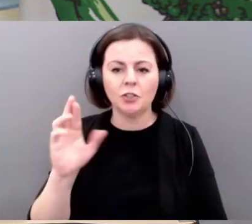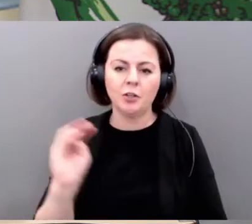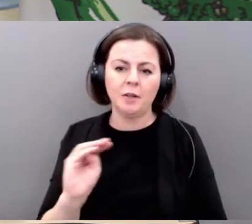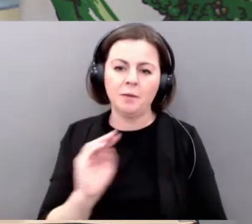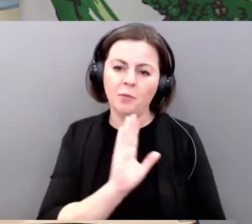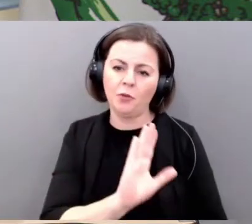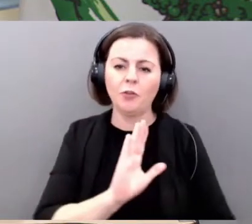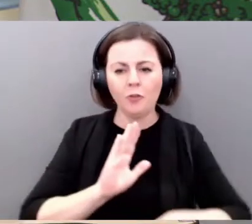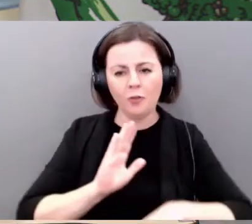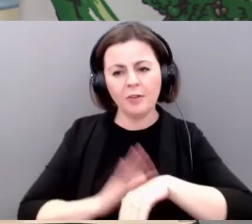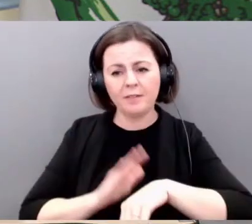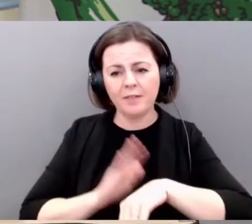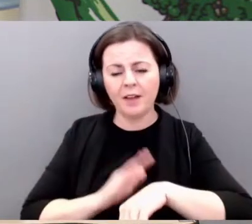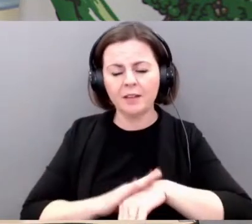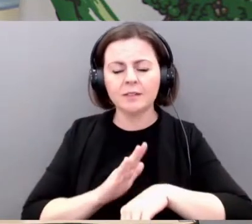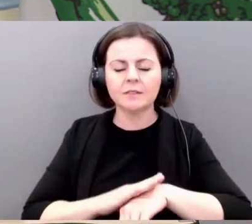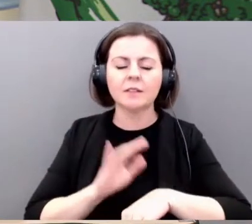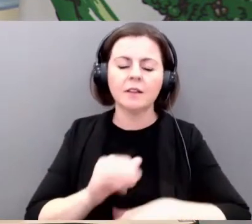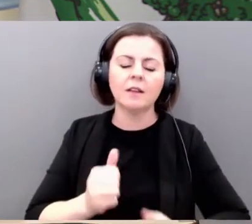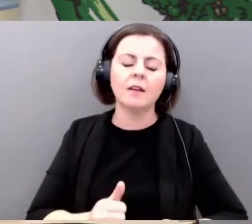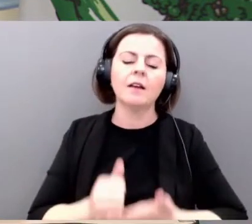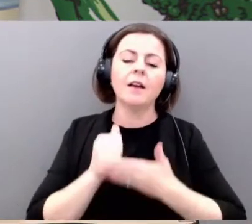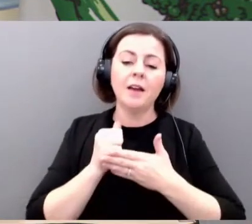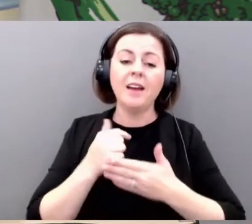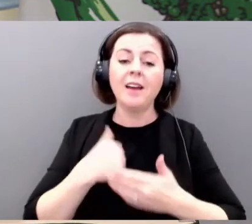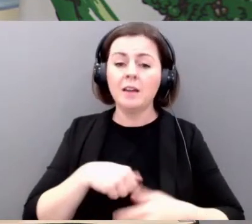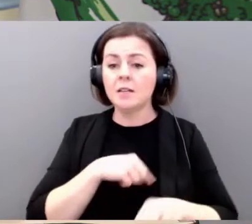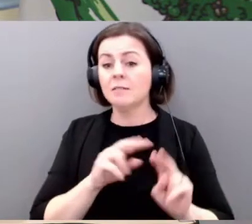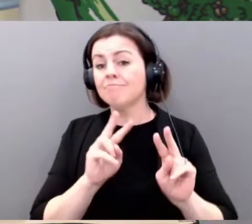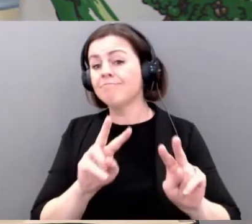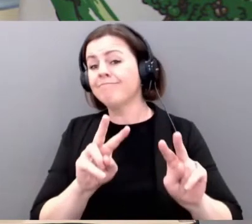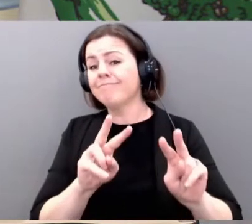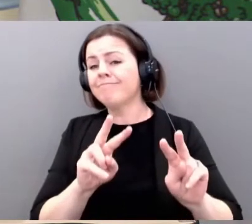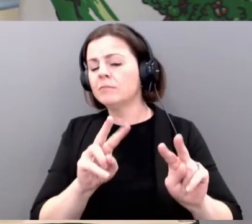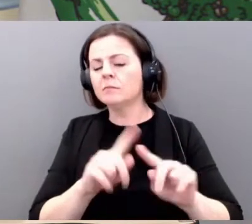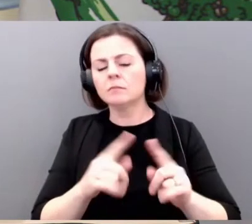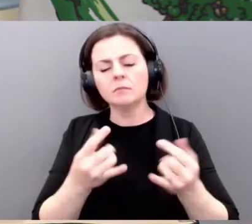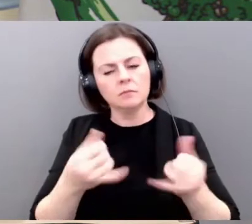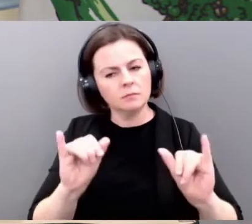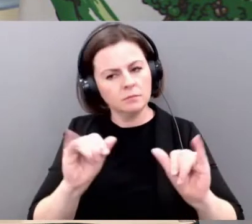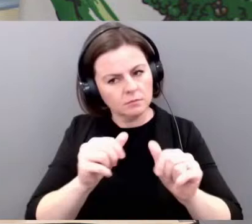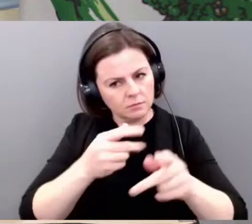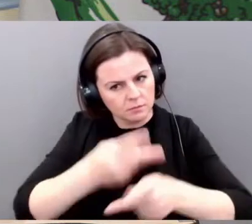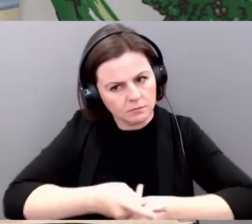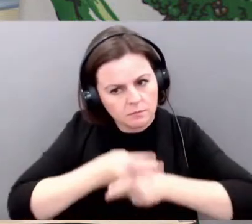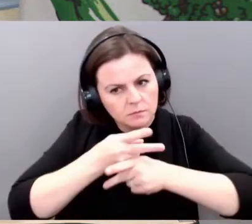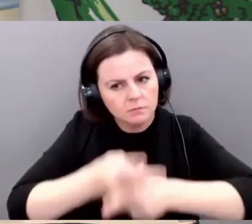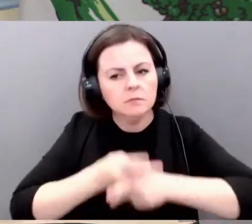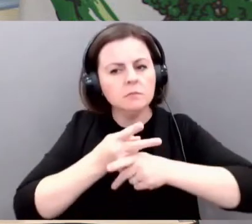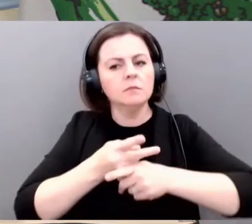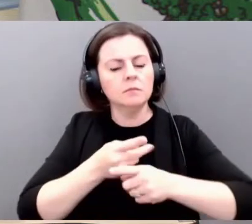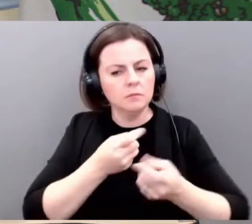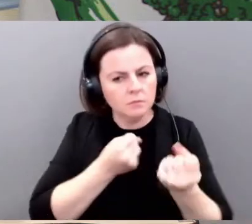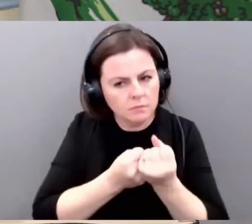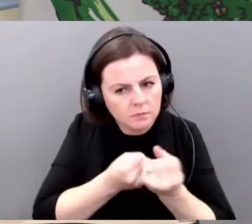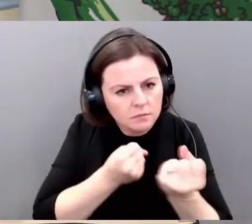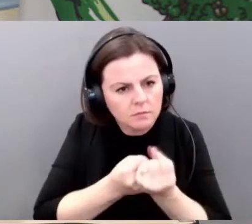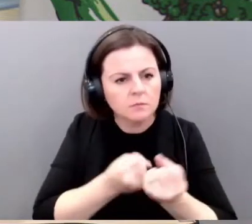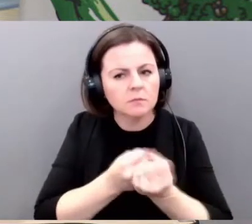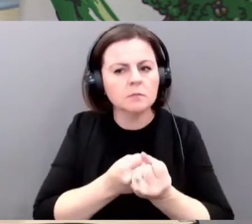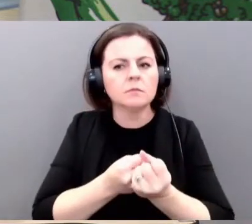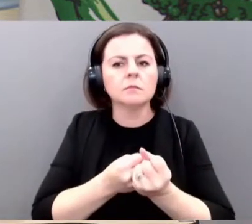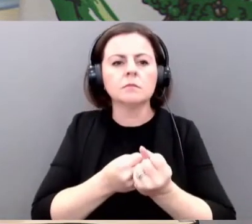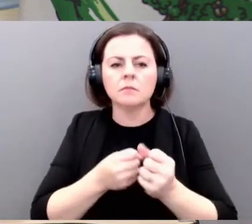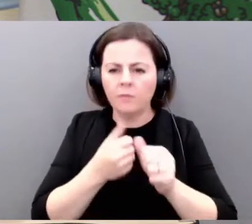But even though we can see that light, let's remain vigilant, let's stay united, let's stay together in our effort to stop the